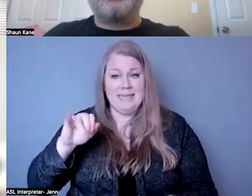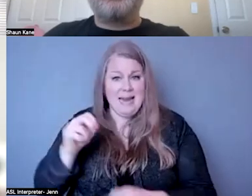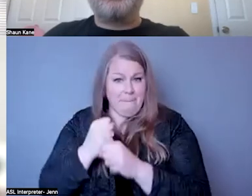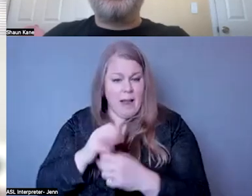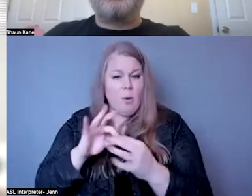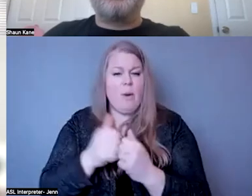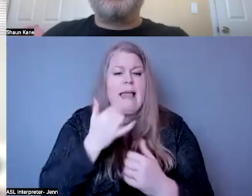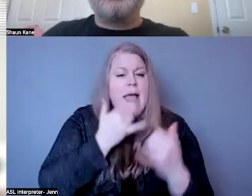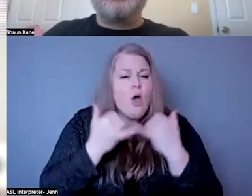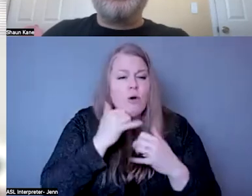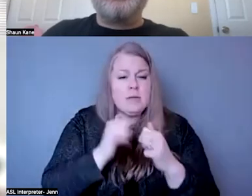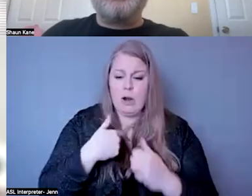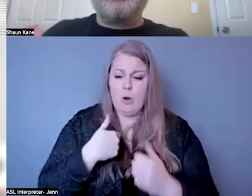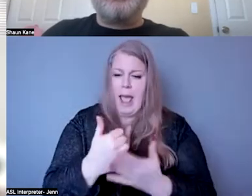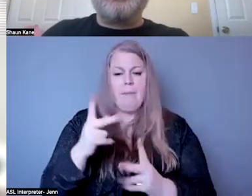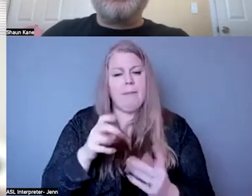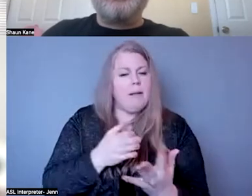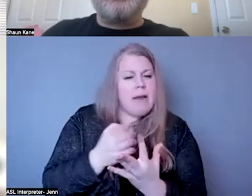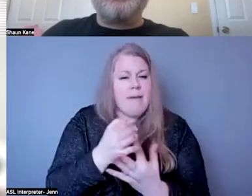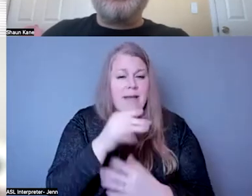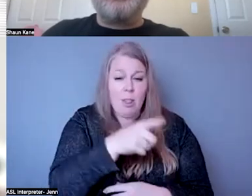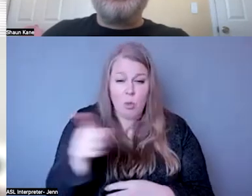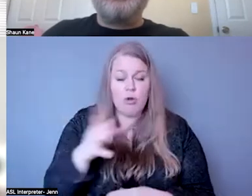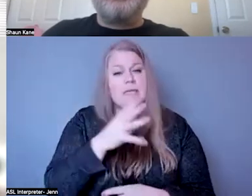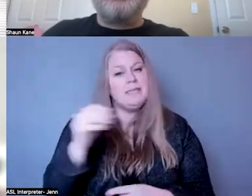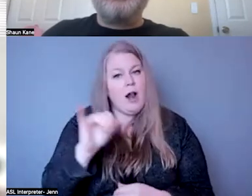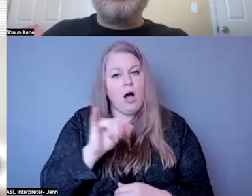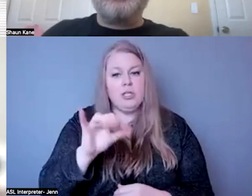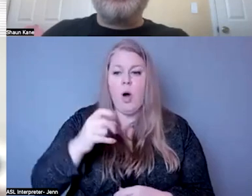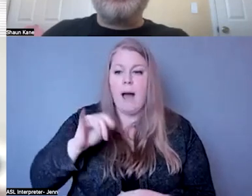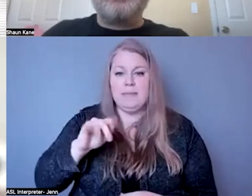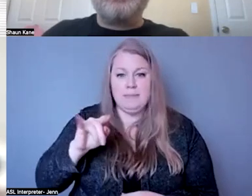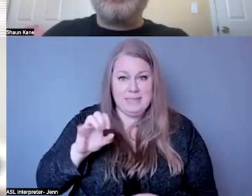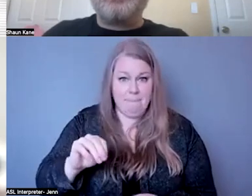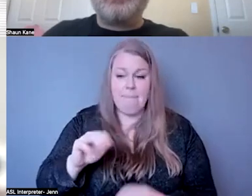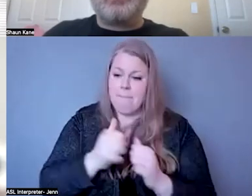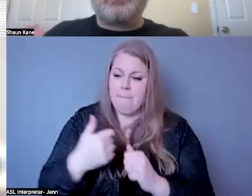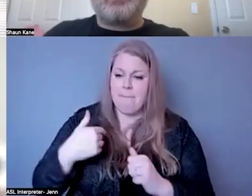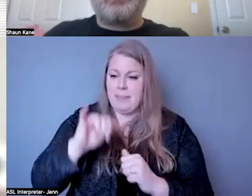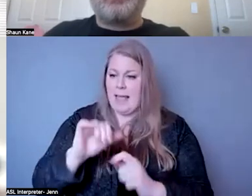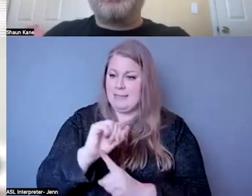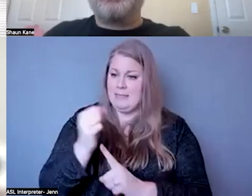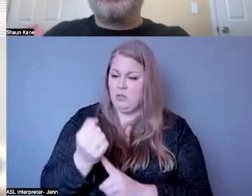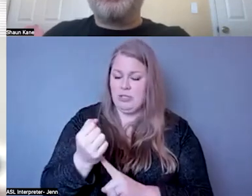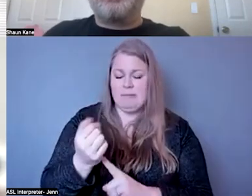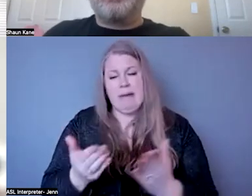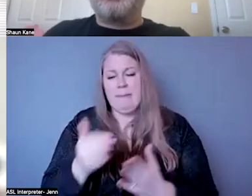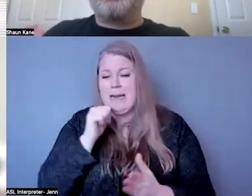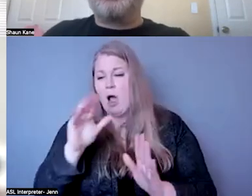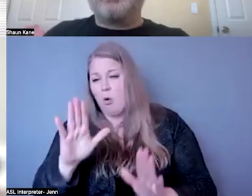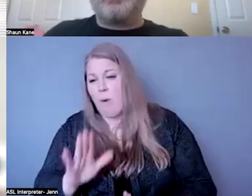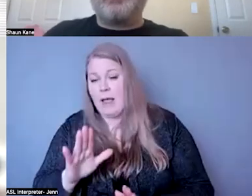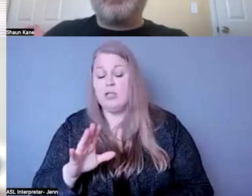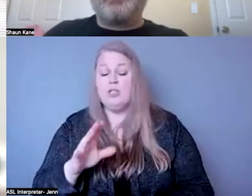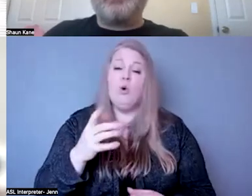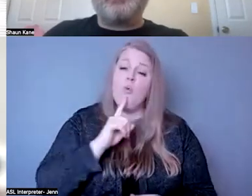errors and how do we help people kind of navigate through this, and also optimism, and how the situation right now maybe is not so great, and so even